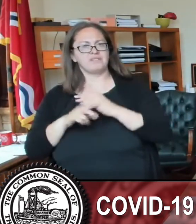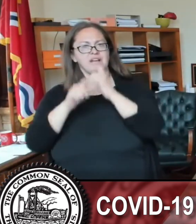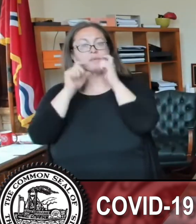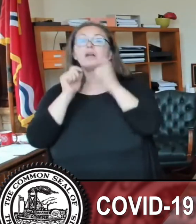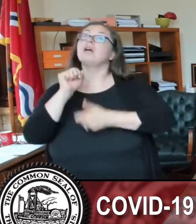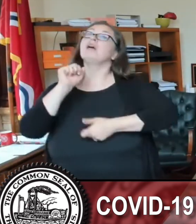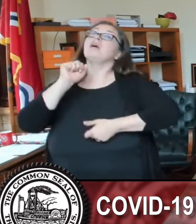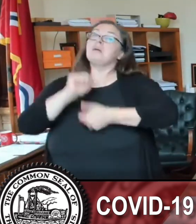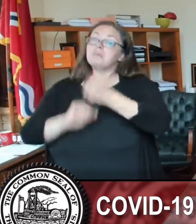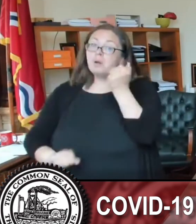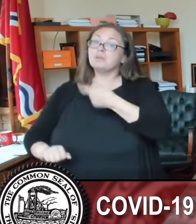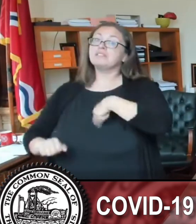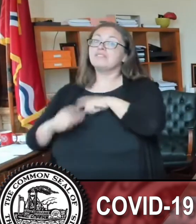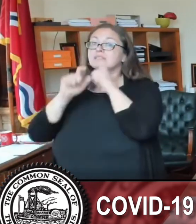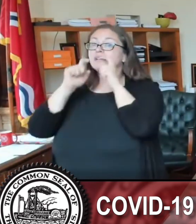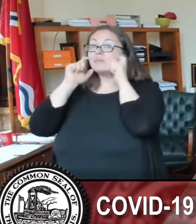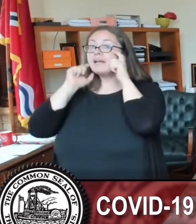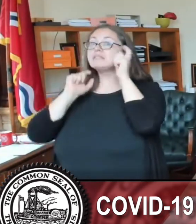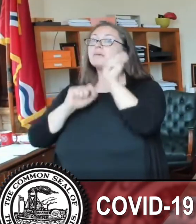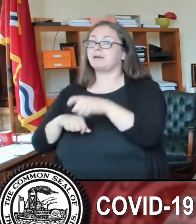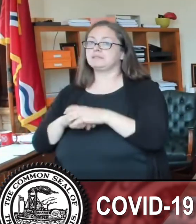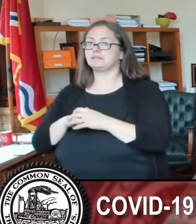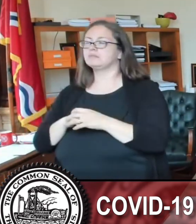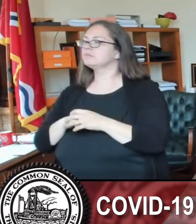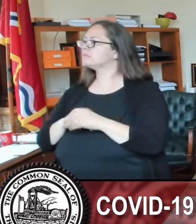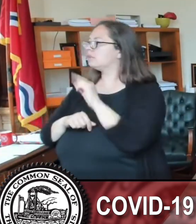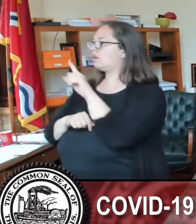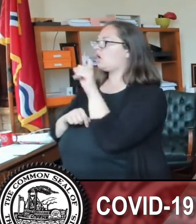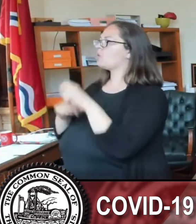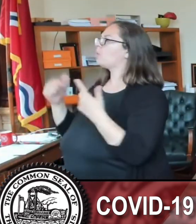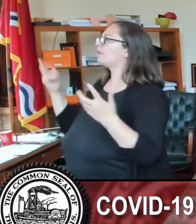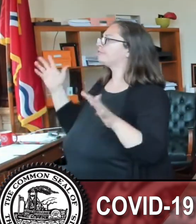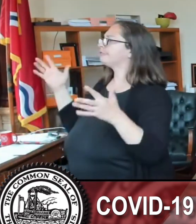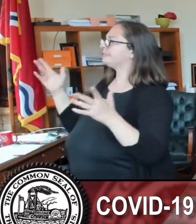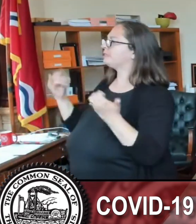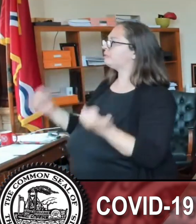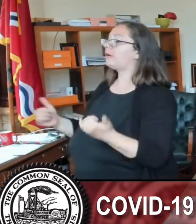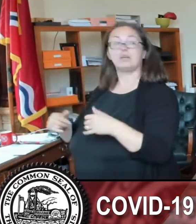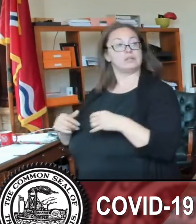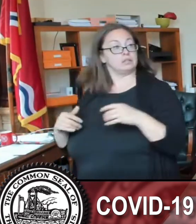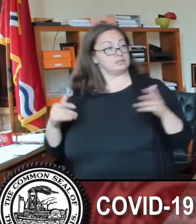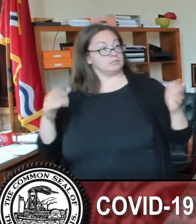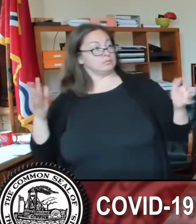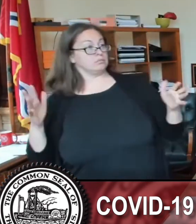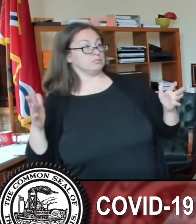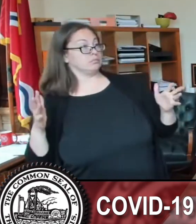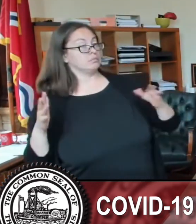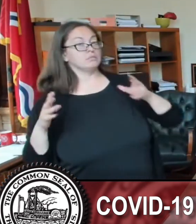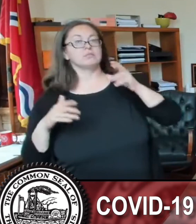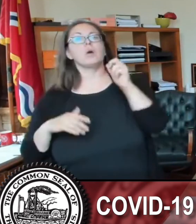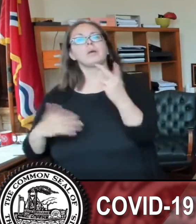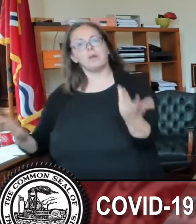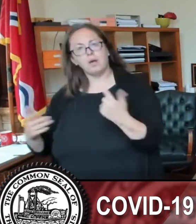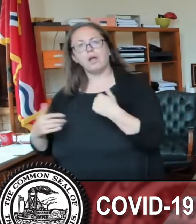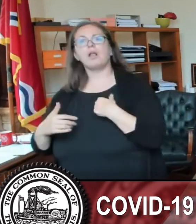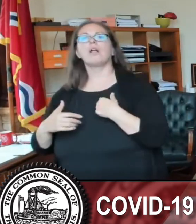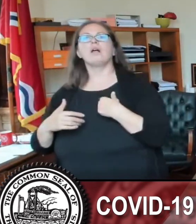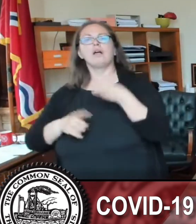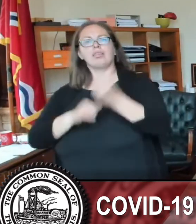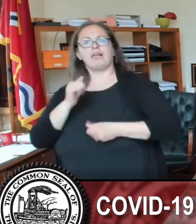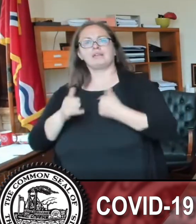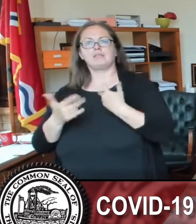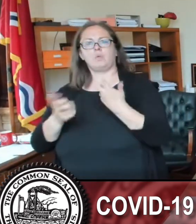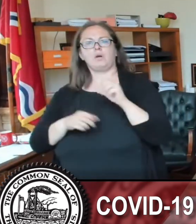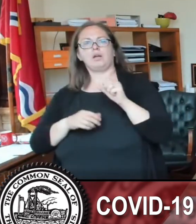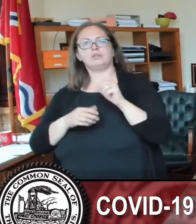mask. Mayor, that's all the questions we have time for today. That's it? All right, well, let me just close with